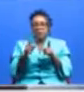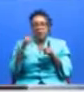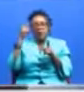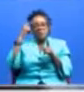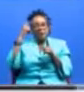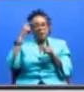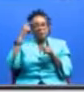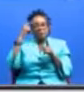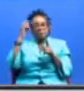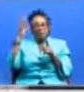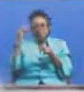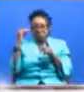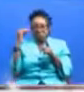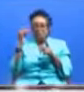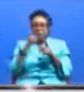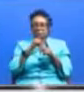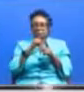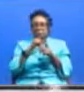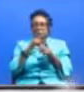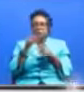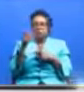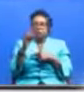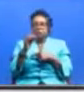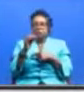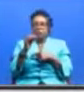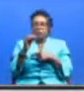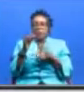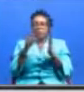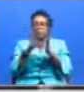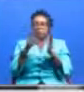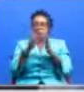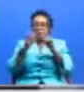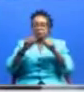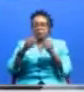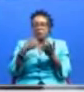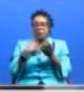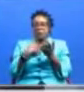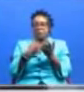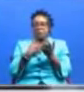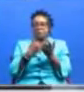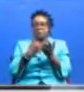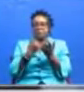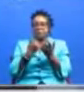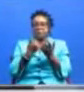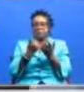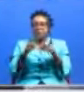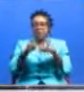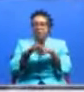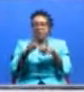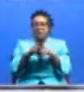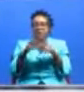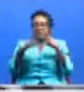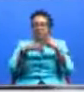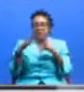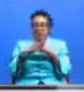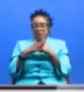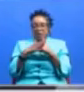brain-wise imekufa. So, madaktari wanaweza harvest a total of kama organs